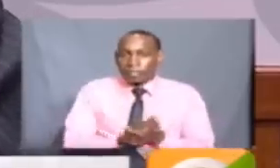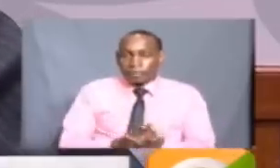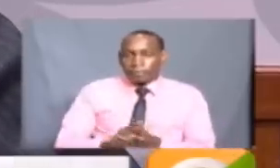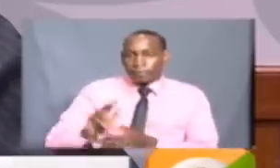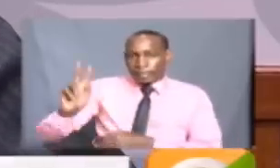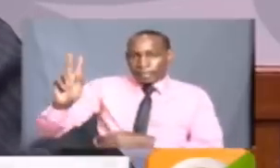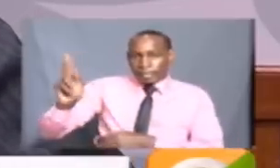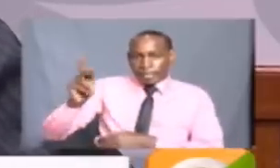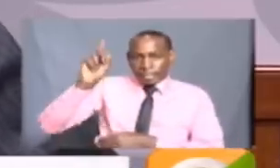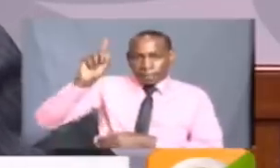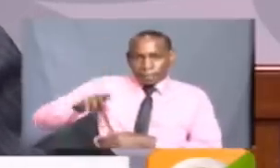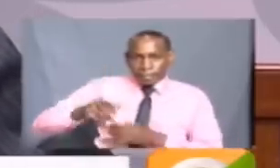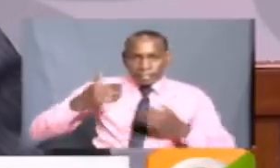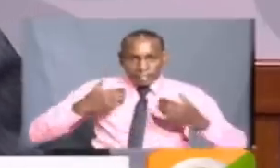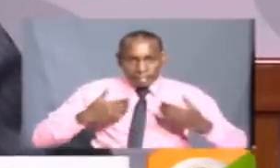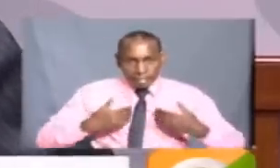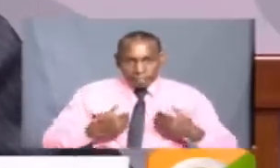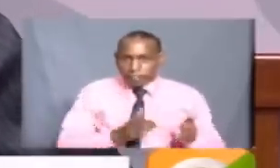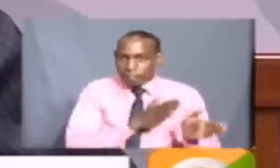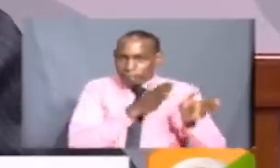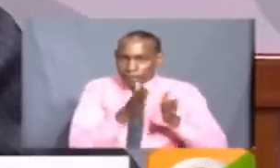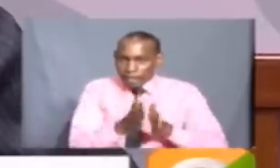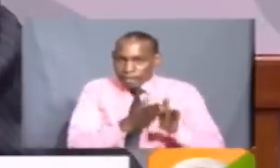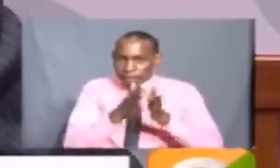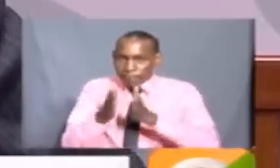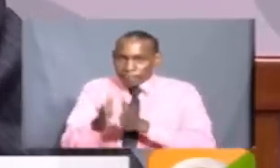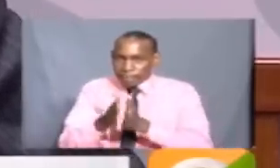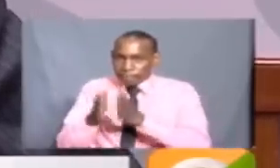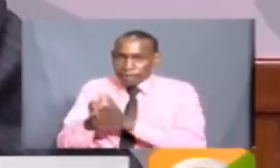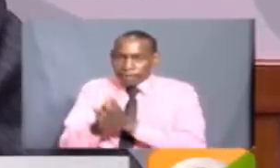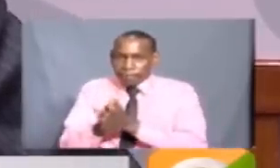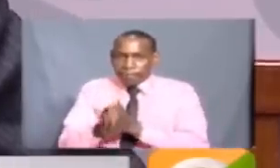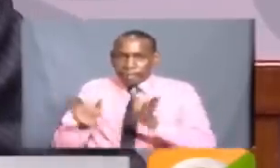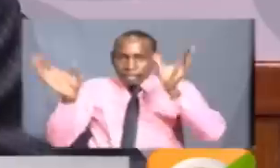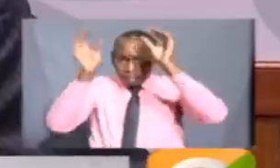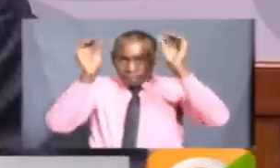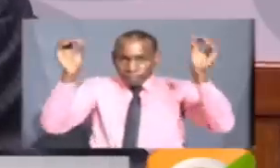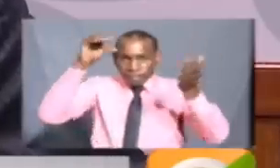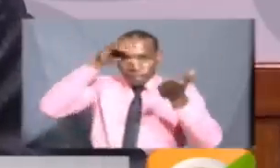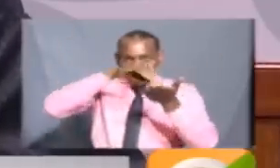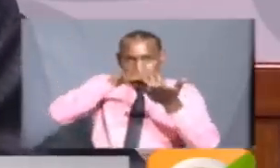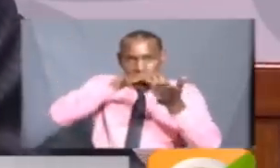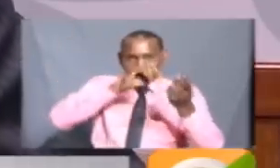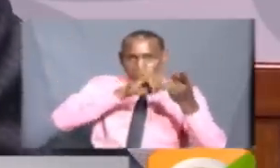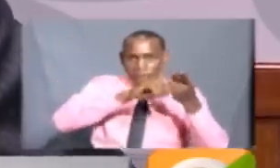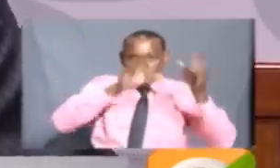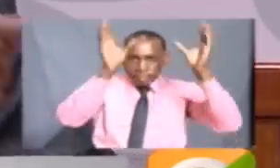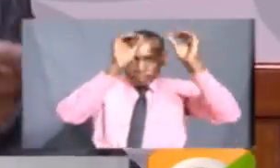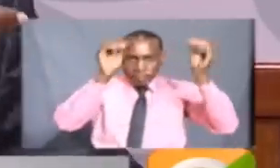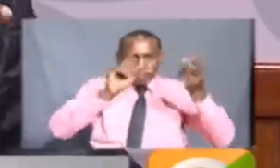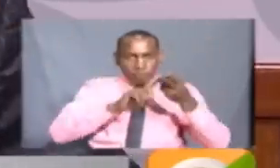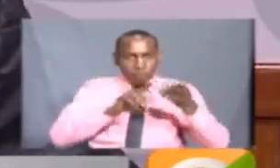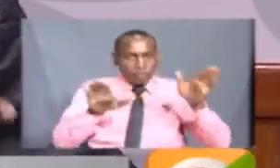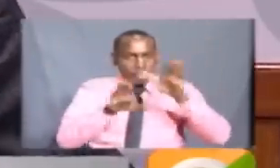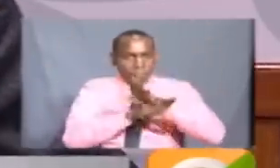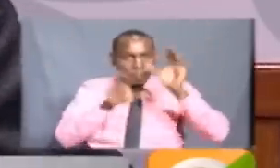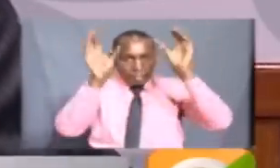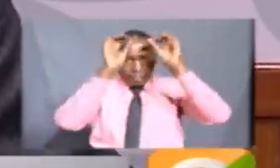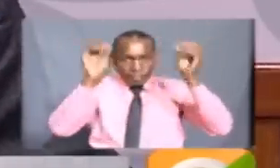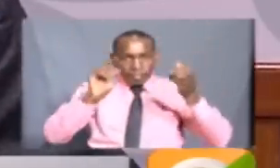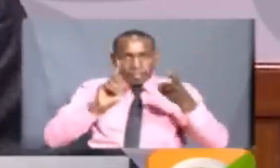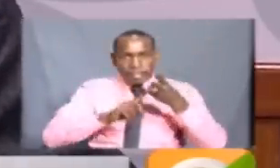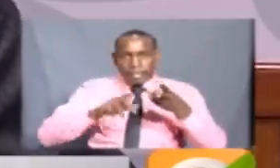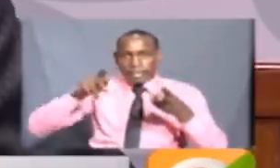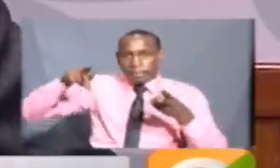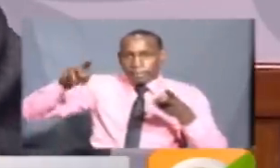Kenya should now have an arrangement in the executive arm of government with a president, yep, a deputy president, a